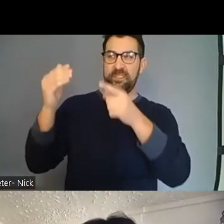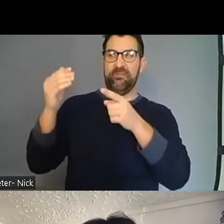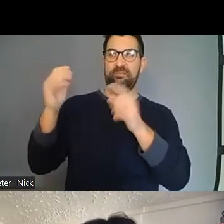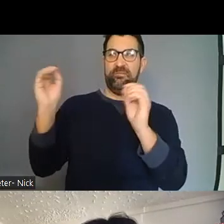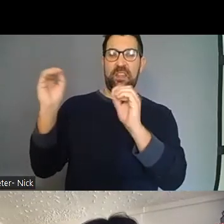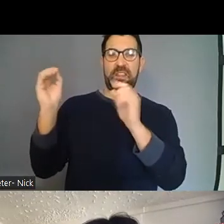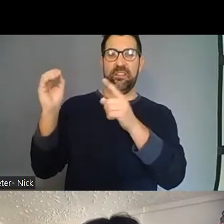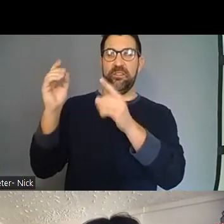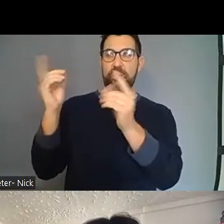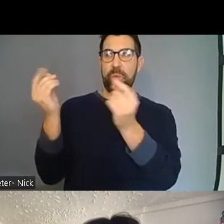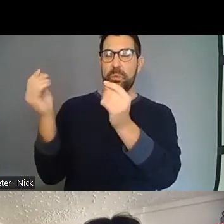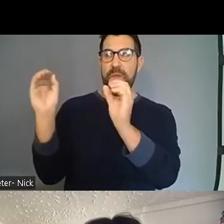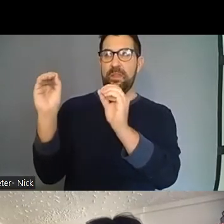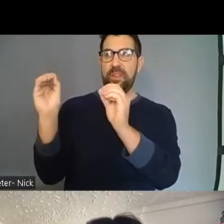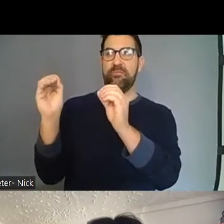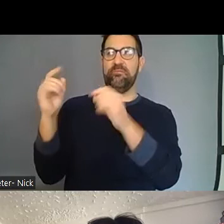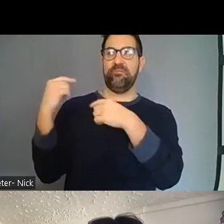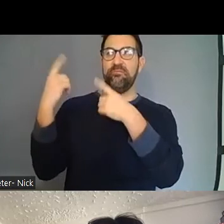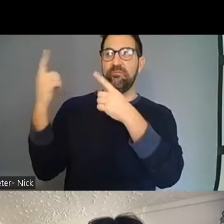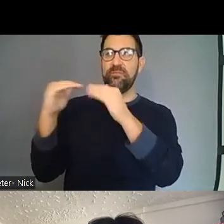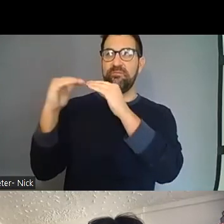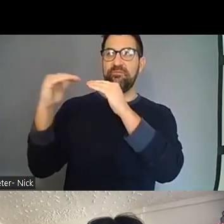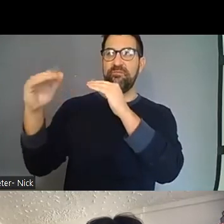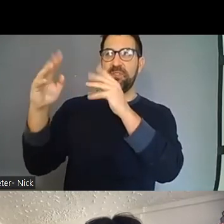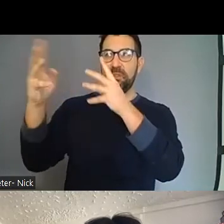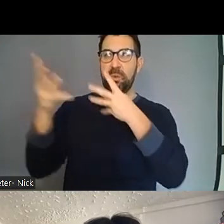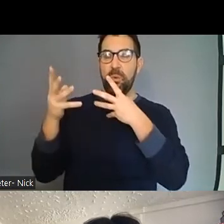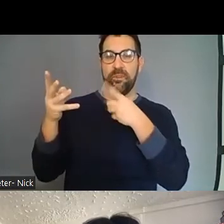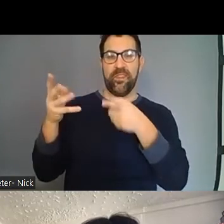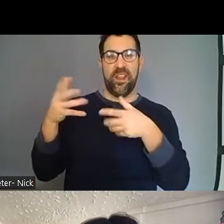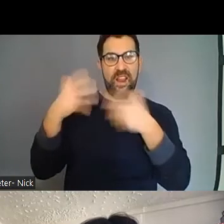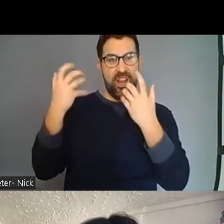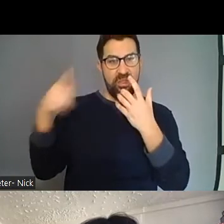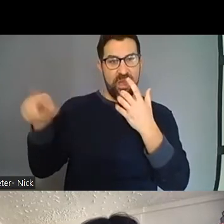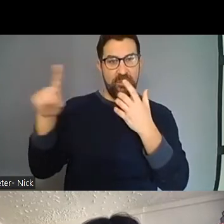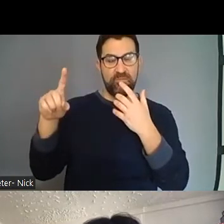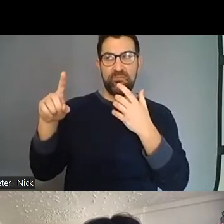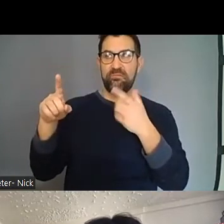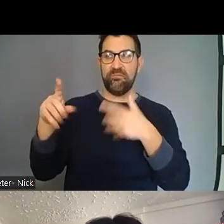had been longstanding. There were conditions that were being called out that were